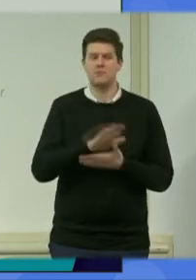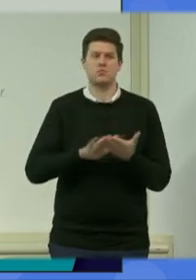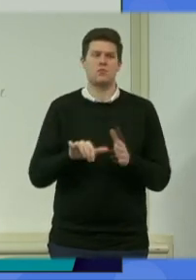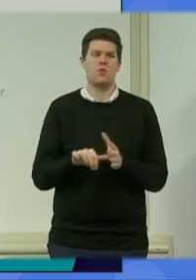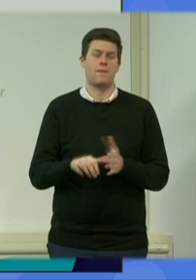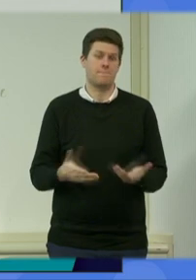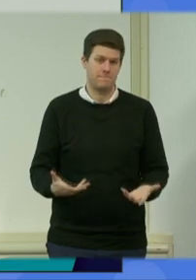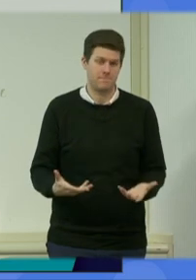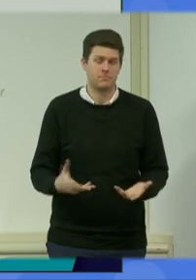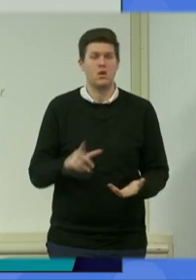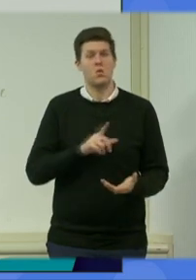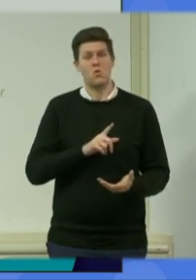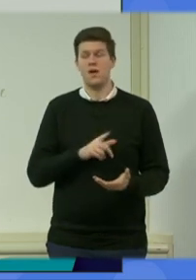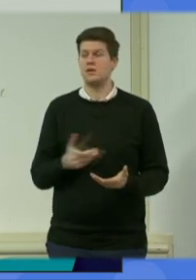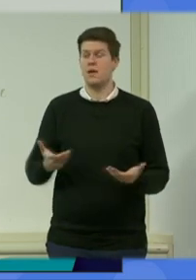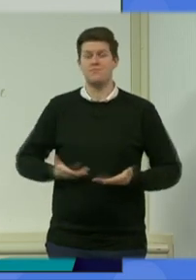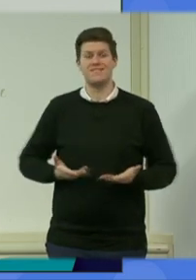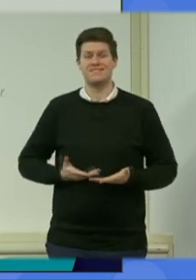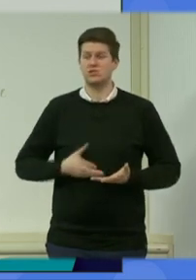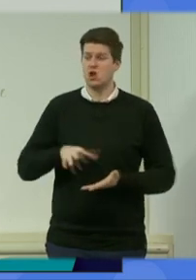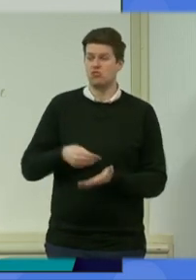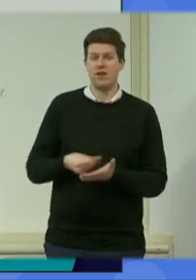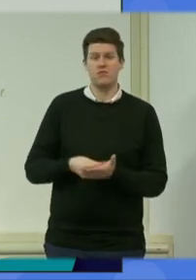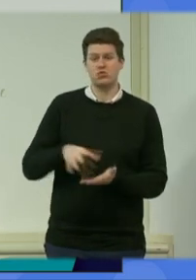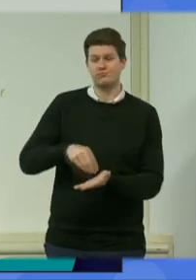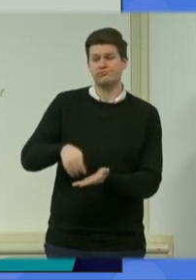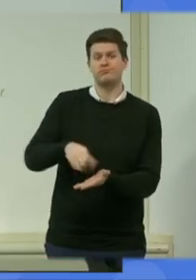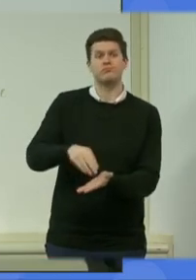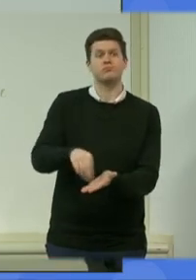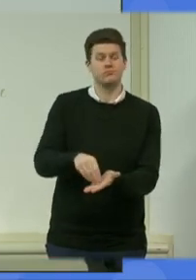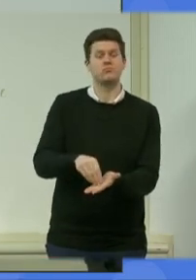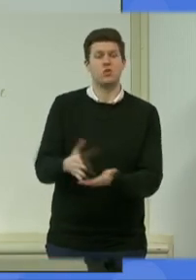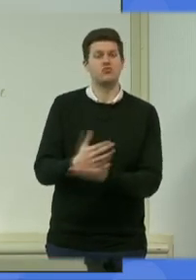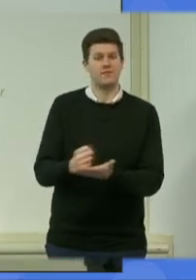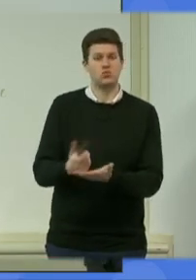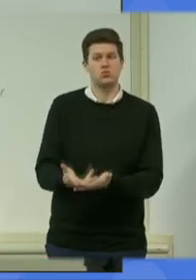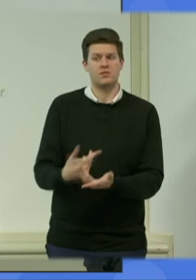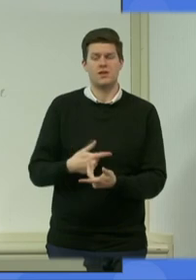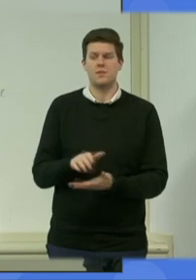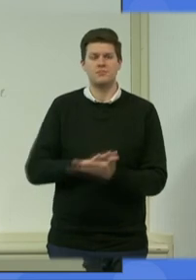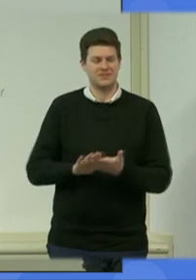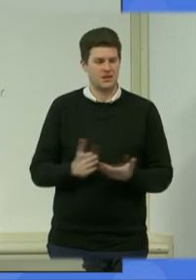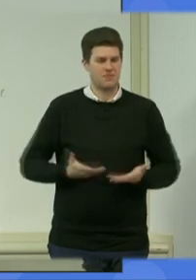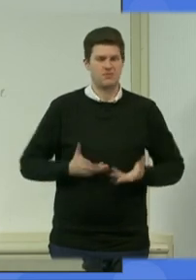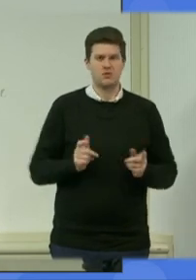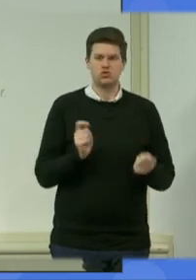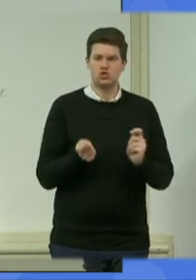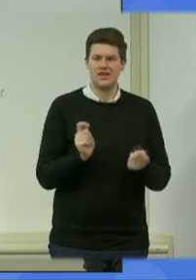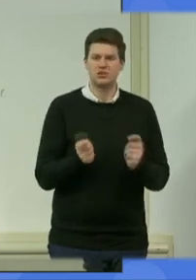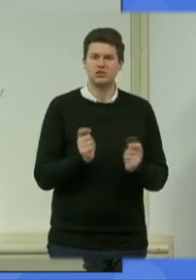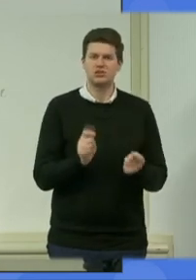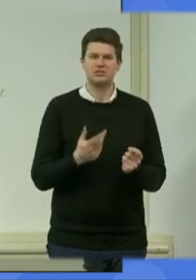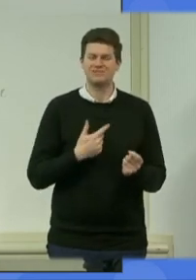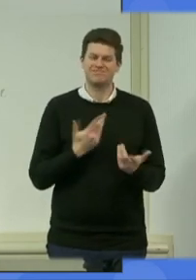is that the revenue coming into the business changes, the amount of money the business is changing, and that forces it to do certain things that may not be desirable.